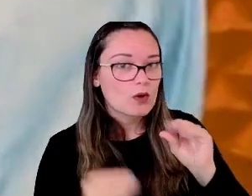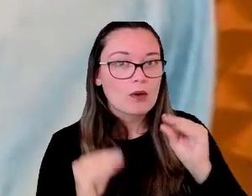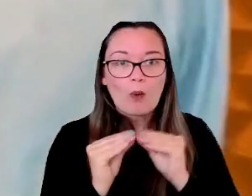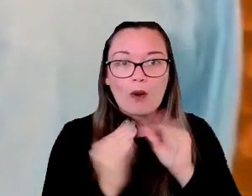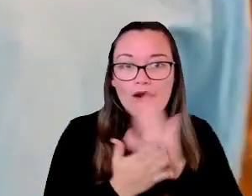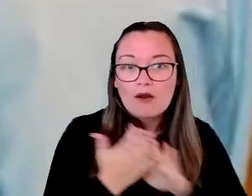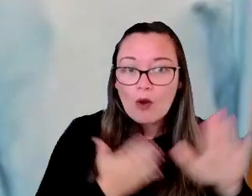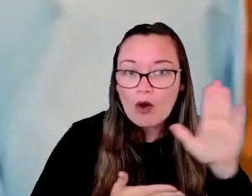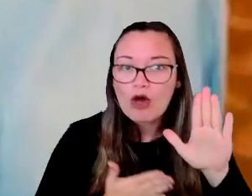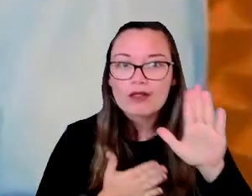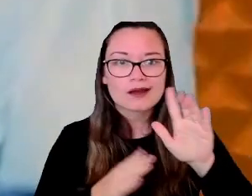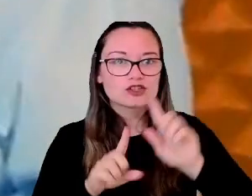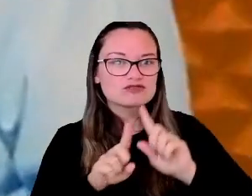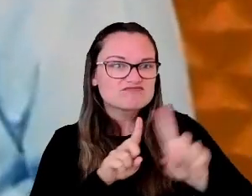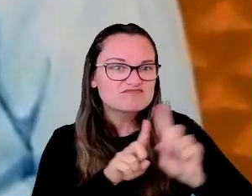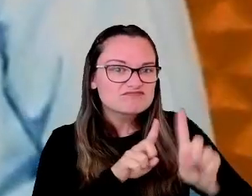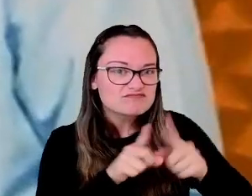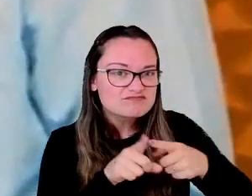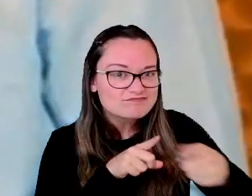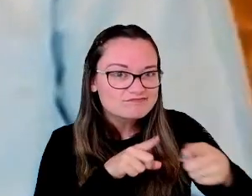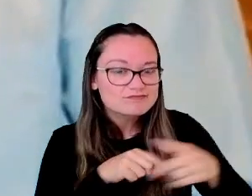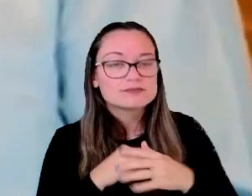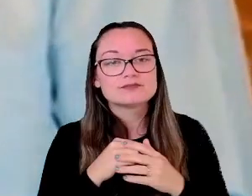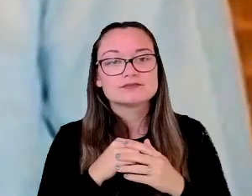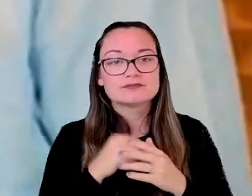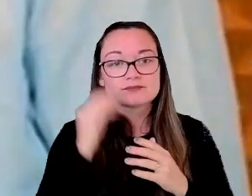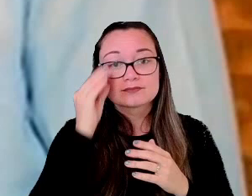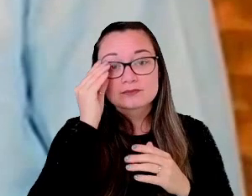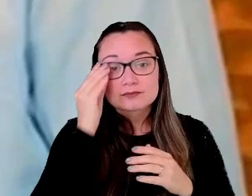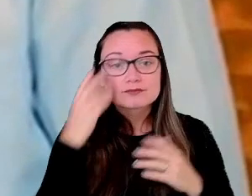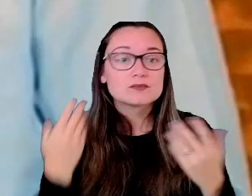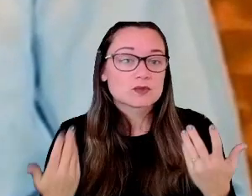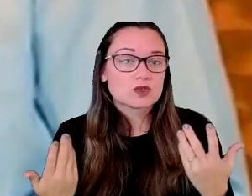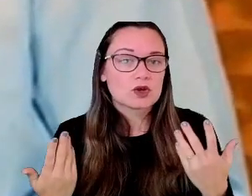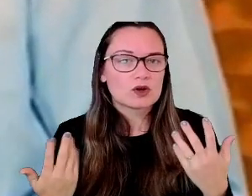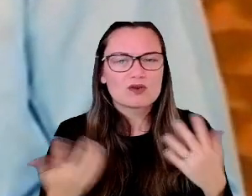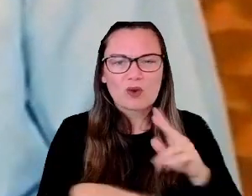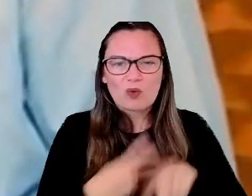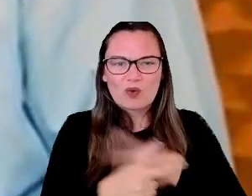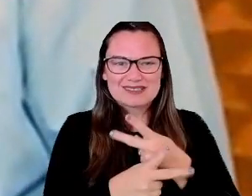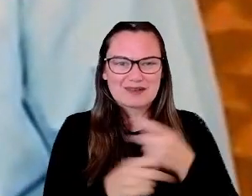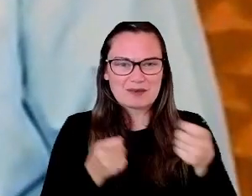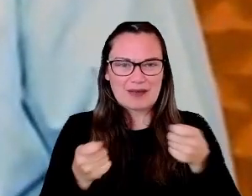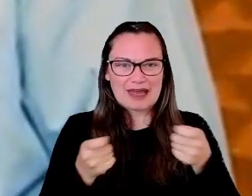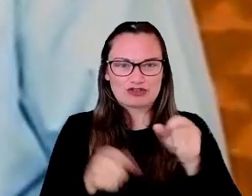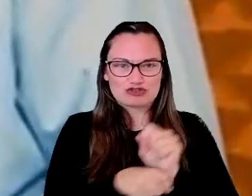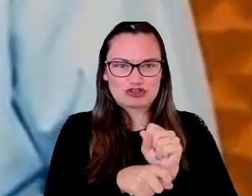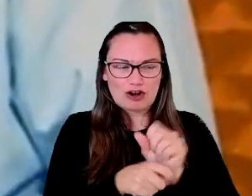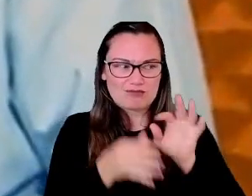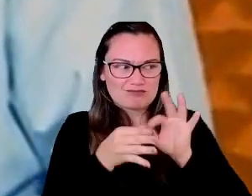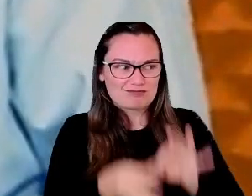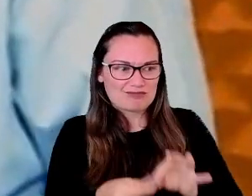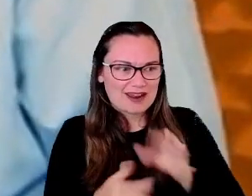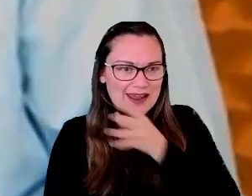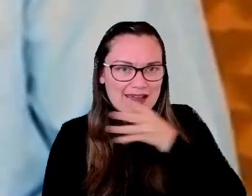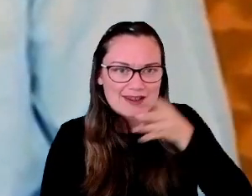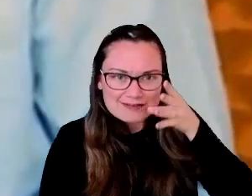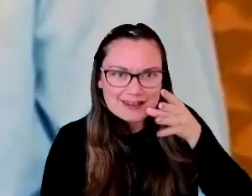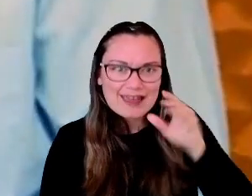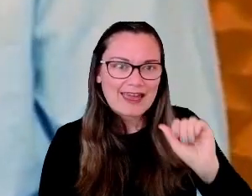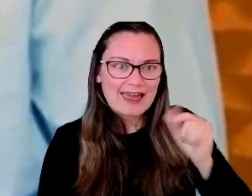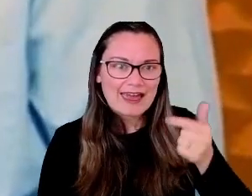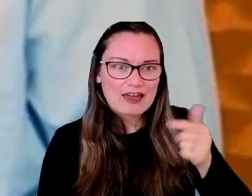jobs. So what you would have to know is, well, what type of a managerial job do you have in agriculture? It can be a